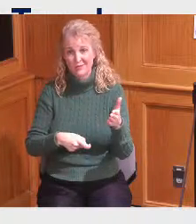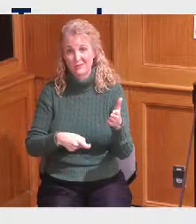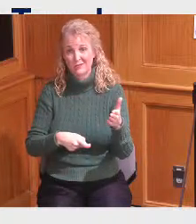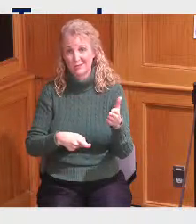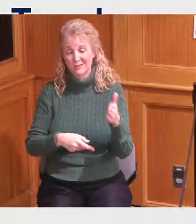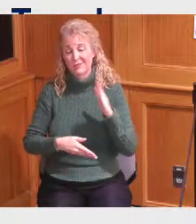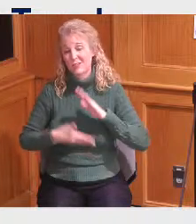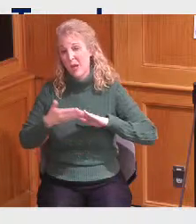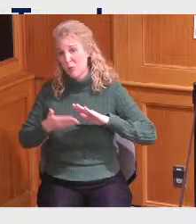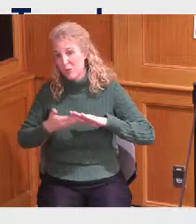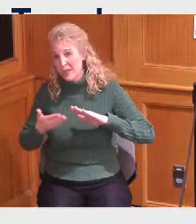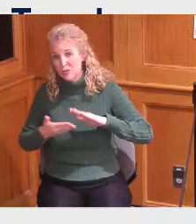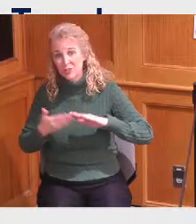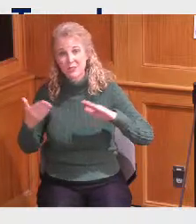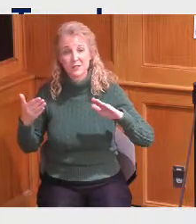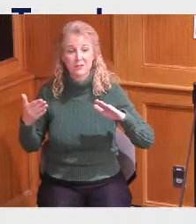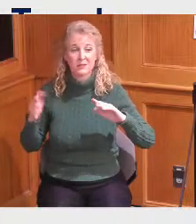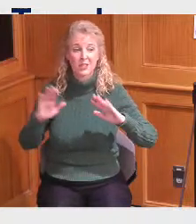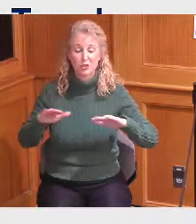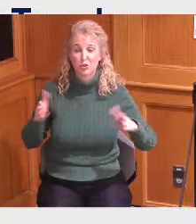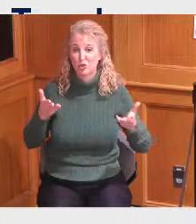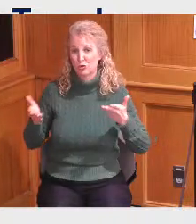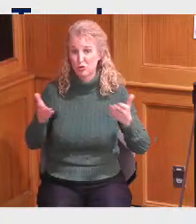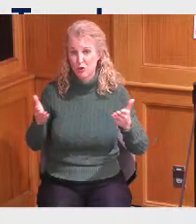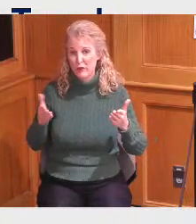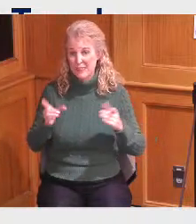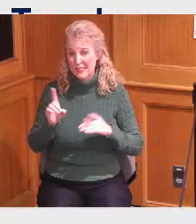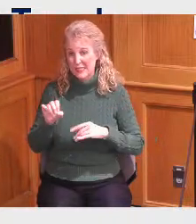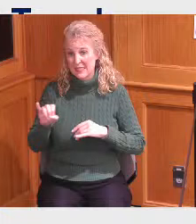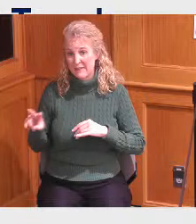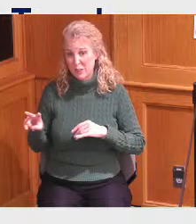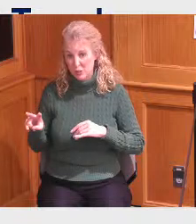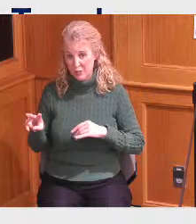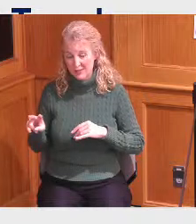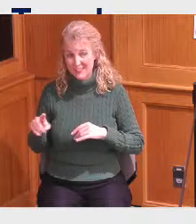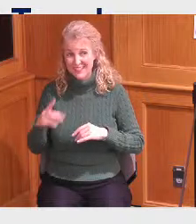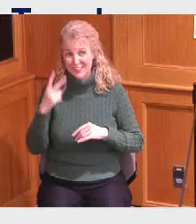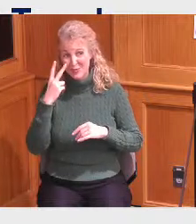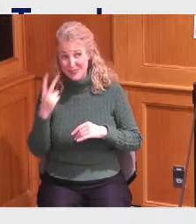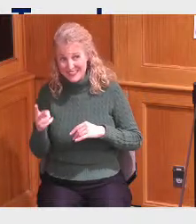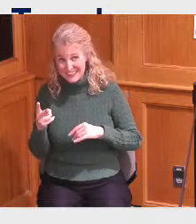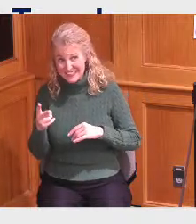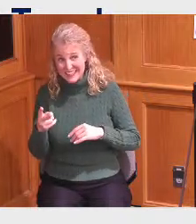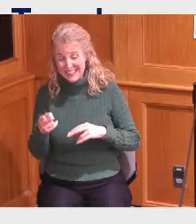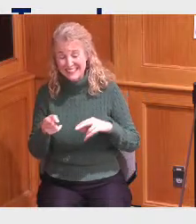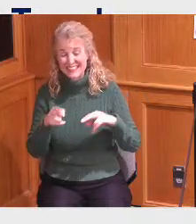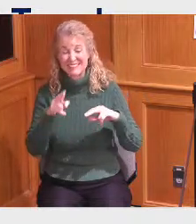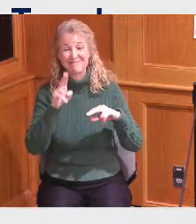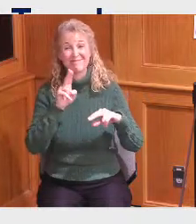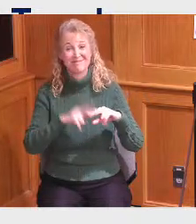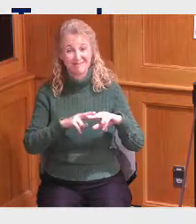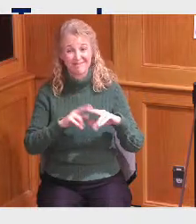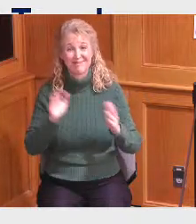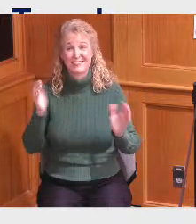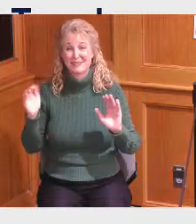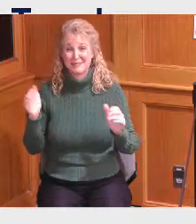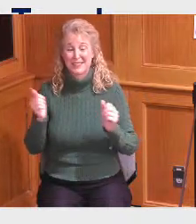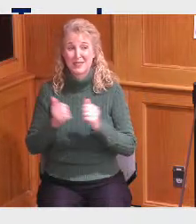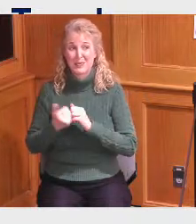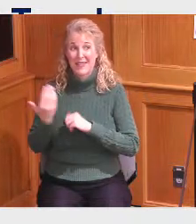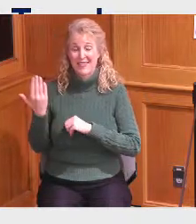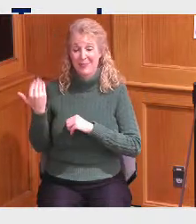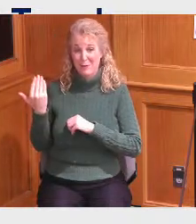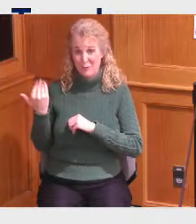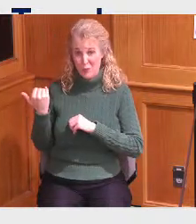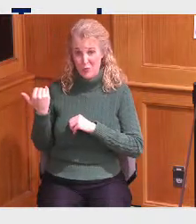operation of the Children's Services Division. And you can see the significant increase compared to the prior